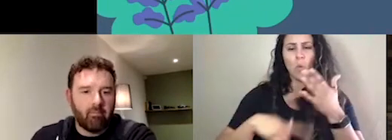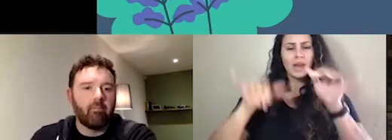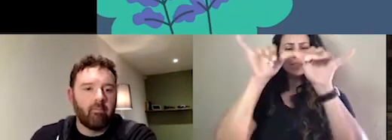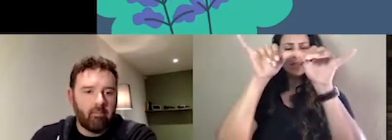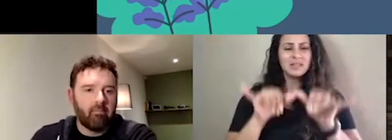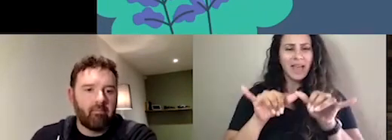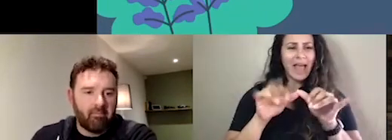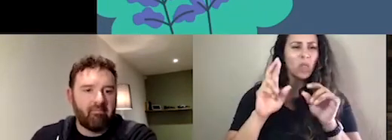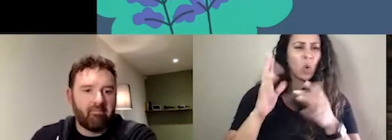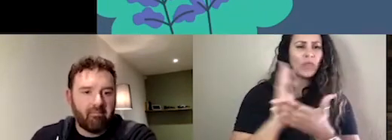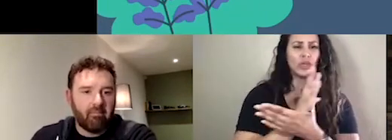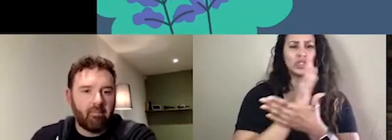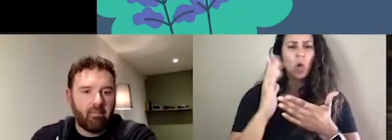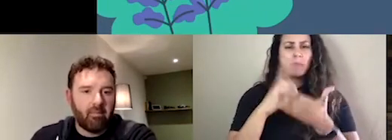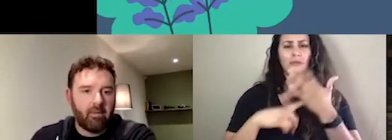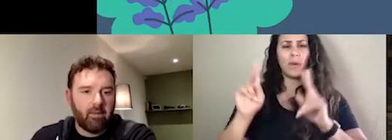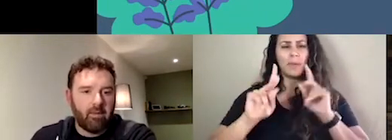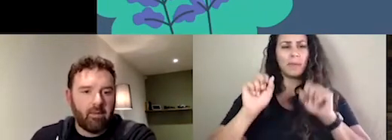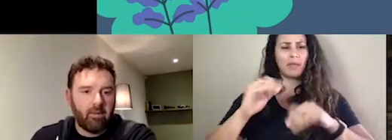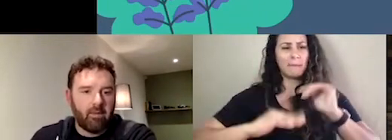of what people can build here?